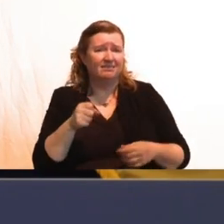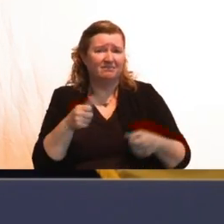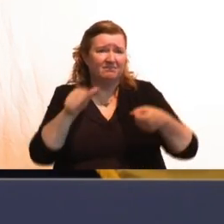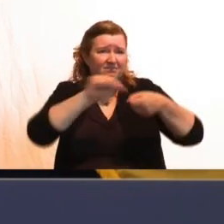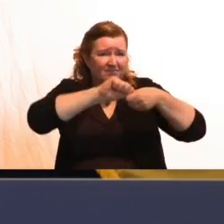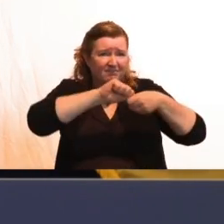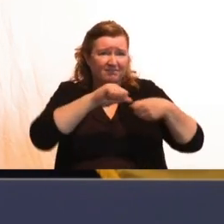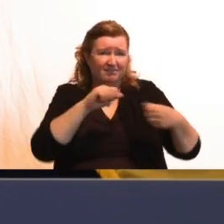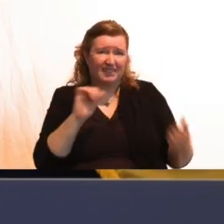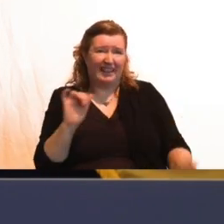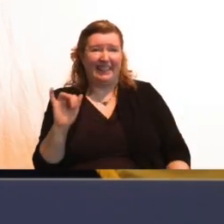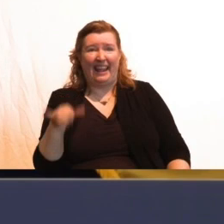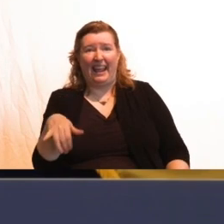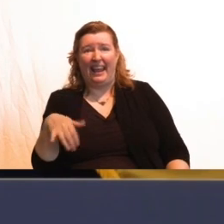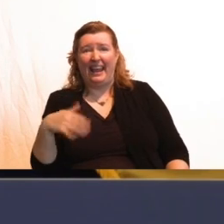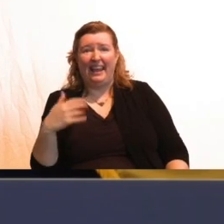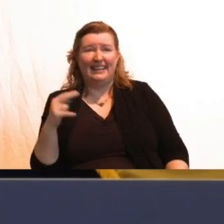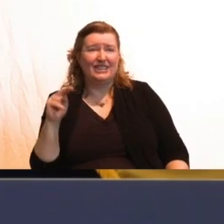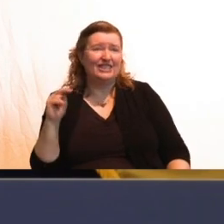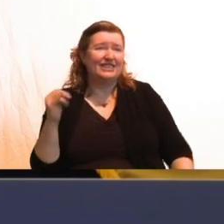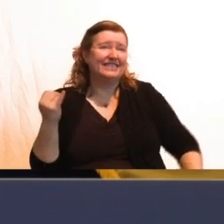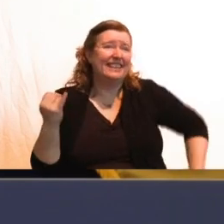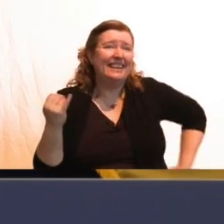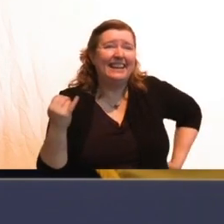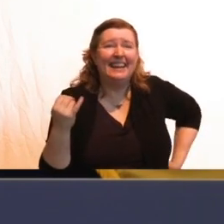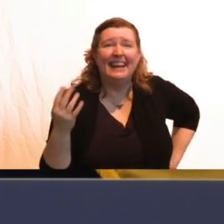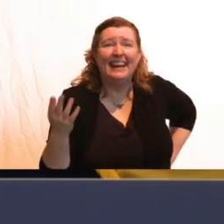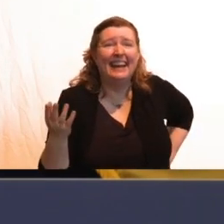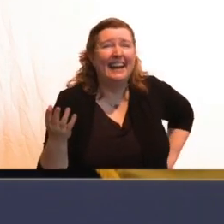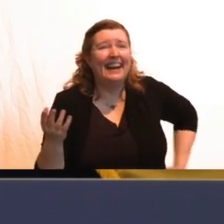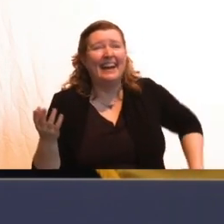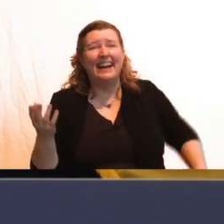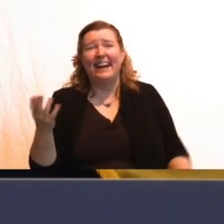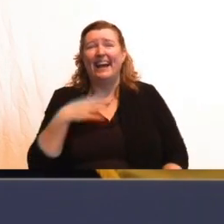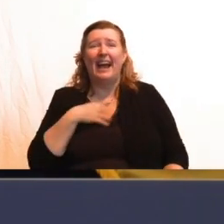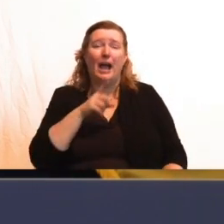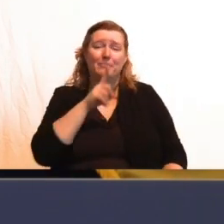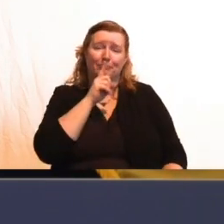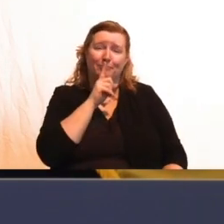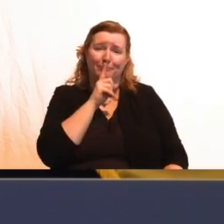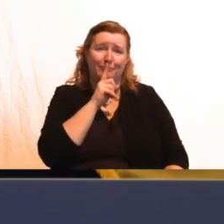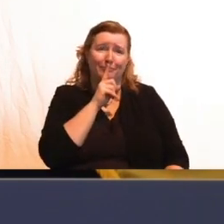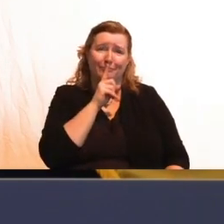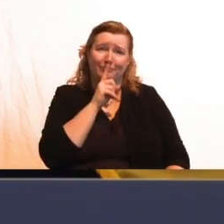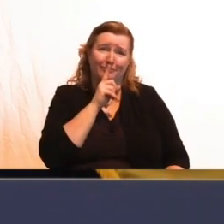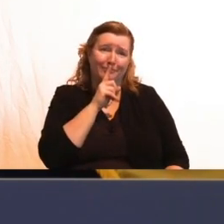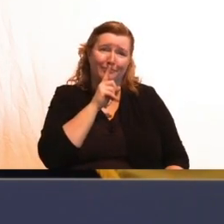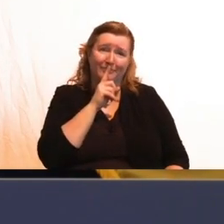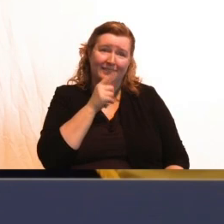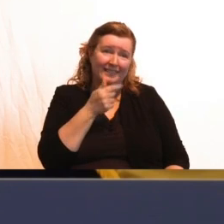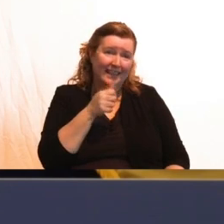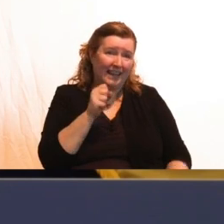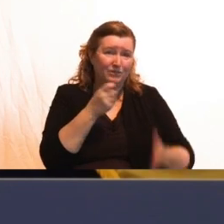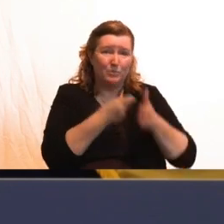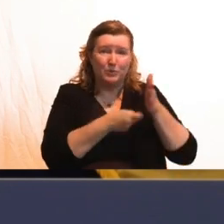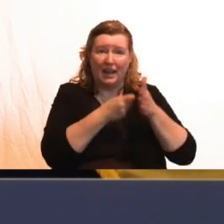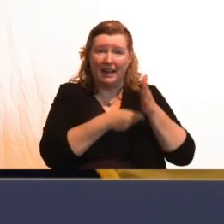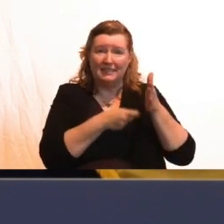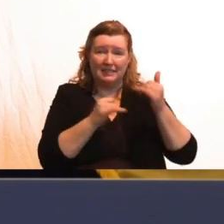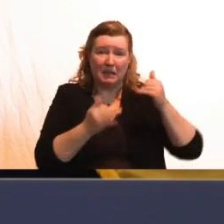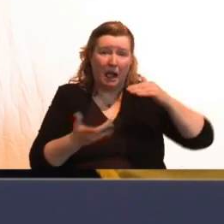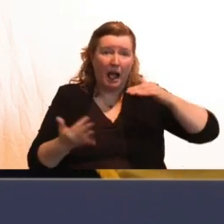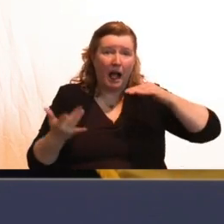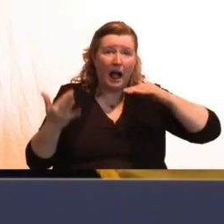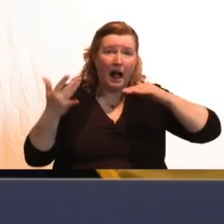But I think given that gas prices on average have now gone over $4 a gallon, I'm not necessarily signing up for that because I need